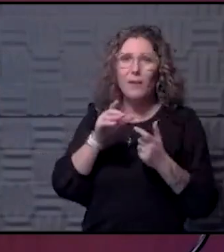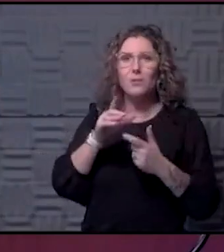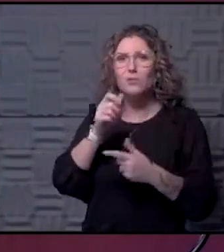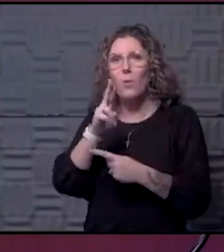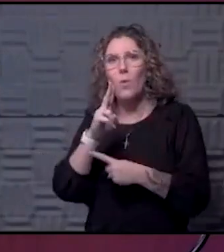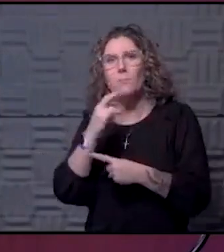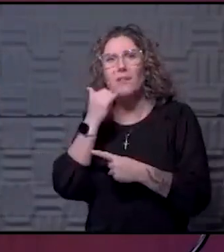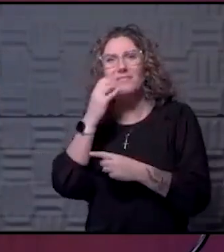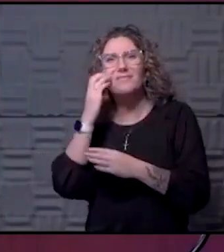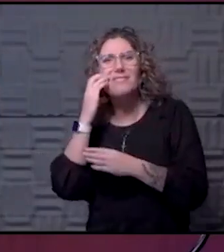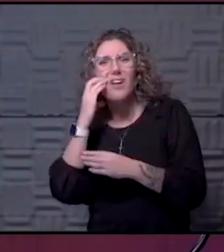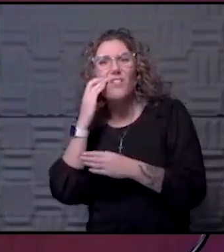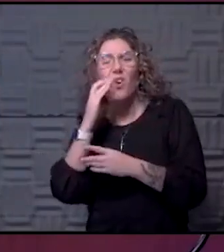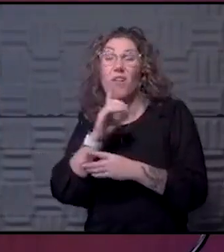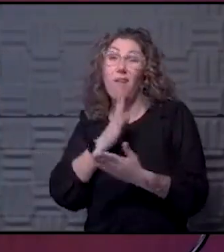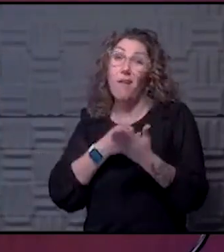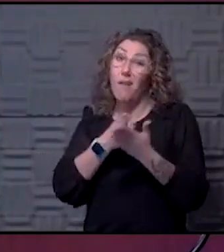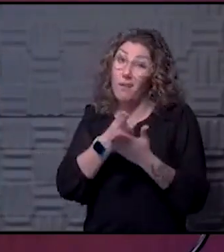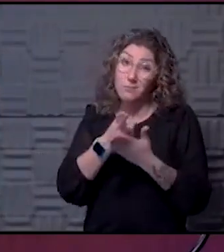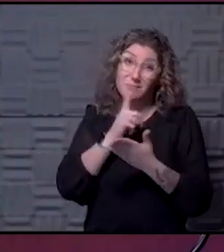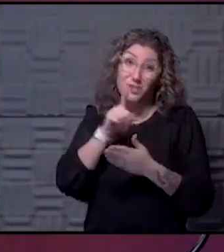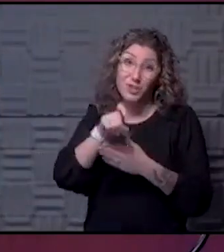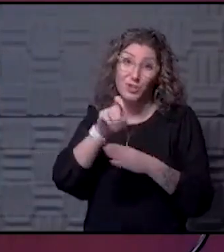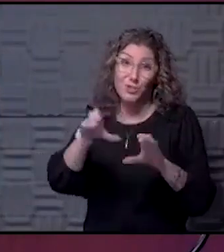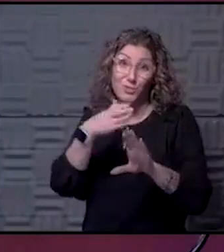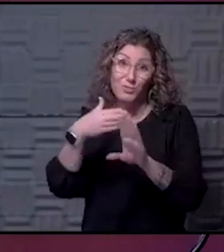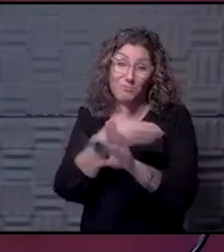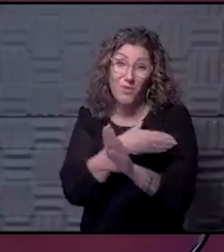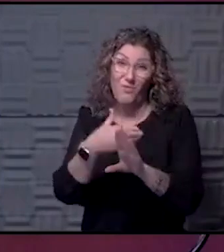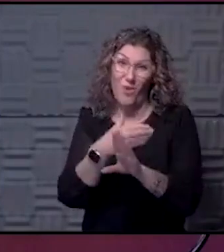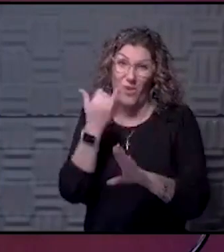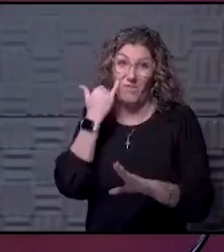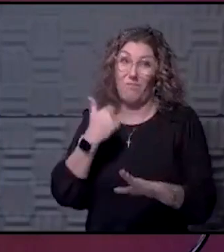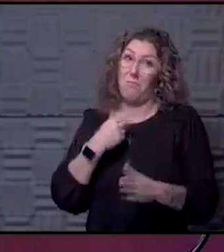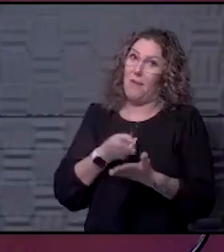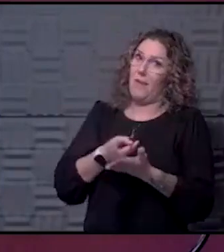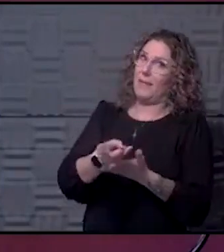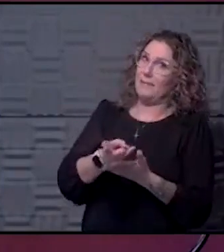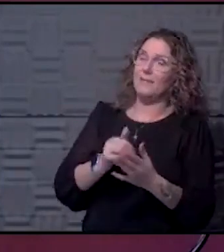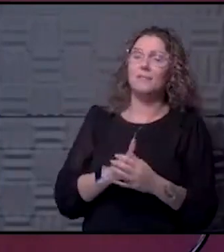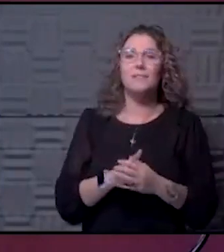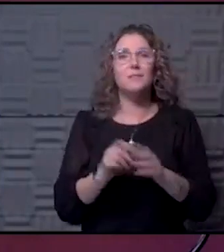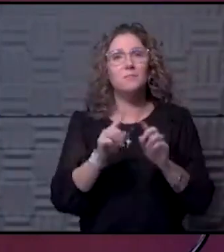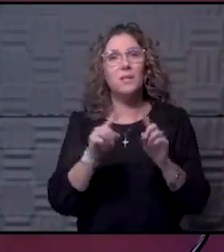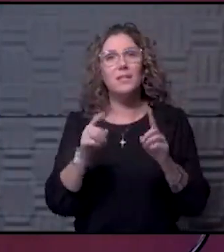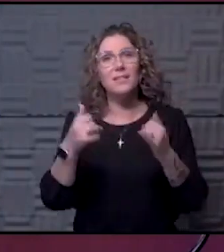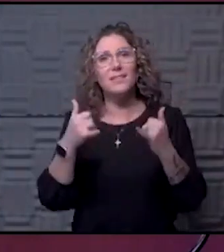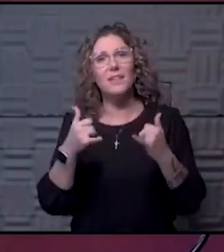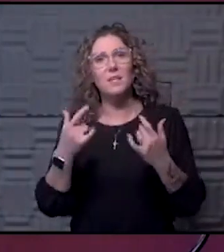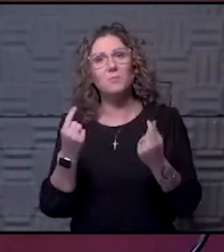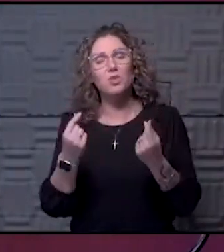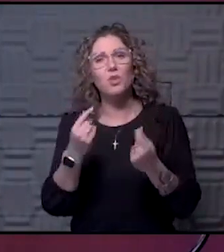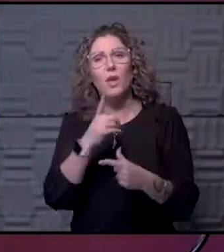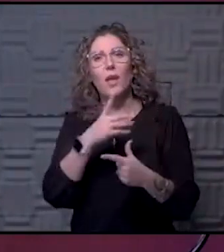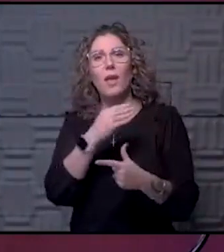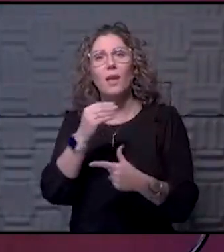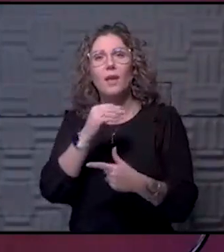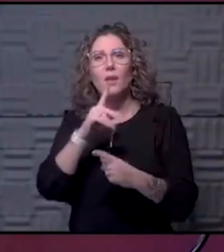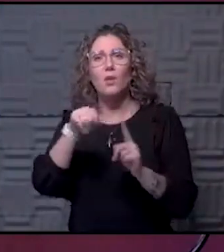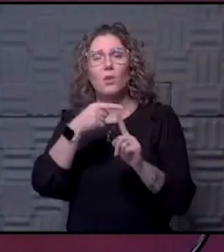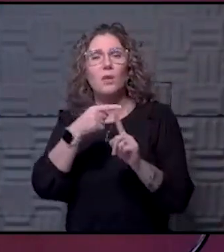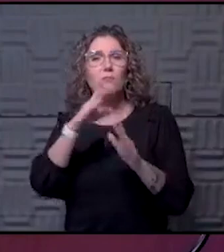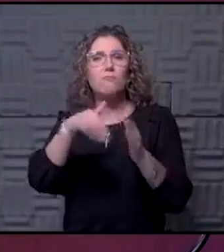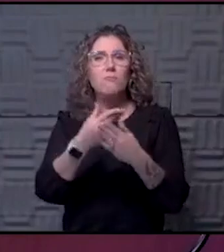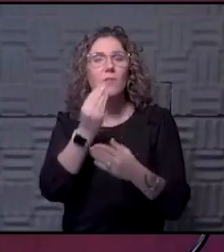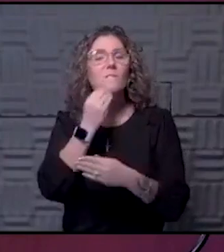phone. But honestly, those are things I probably should have been doing before, if we're honest. And now I'm just doing, and then when I get home, you